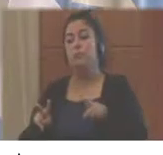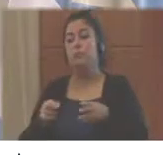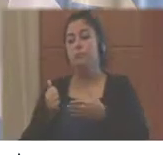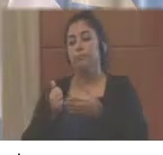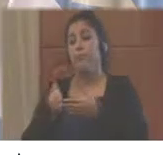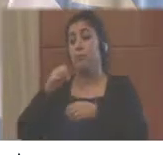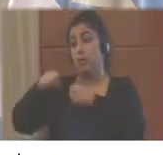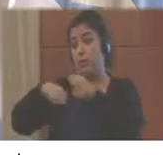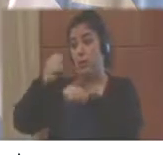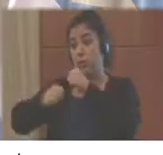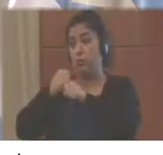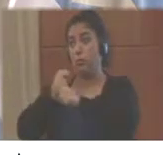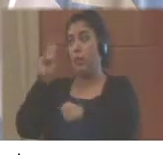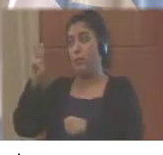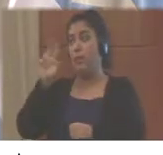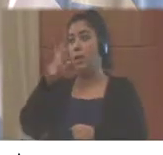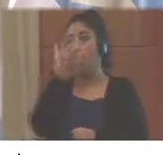Management of